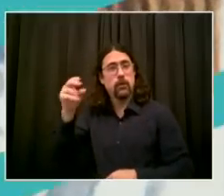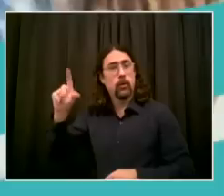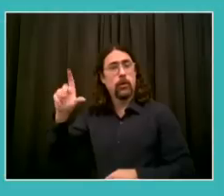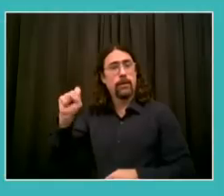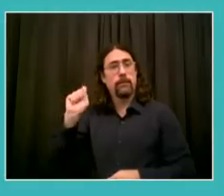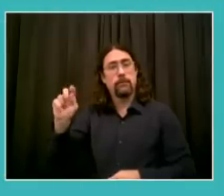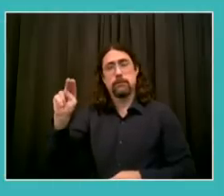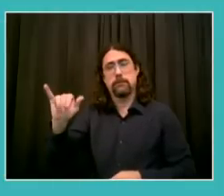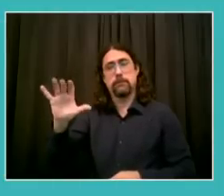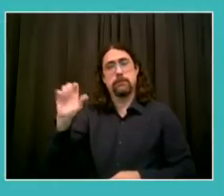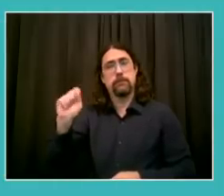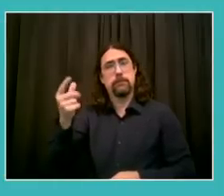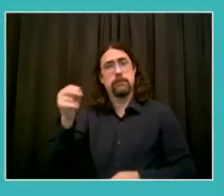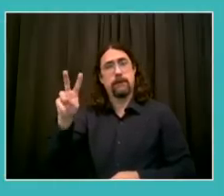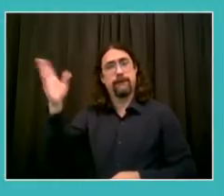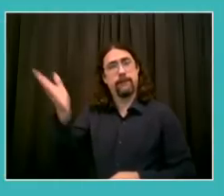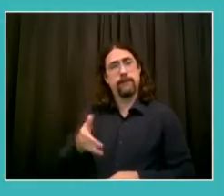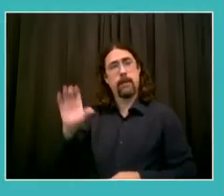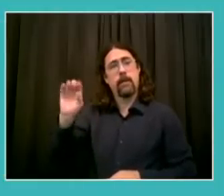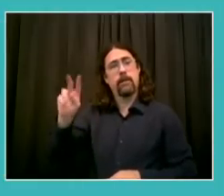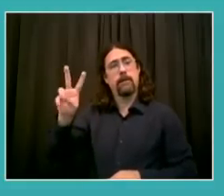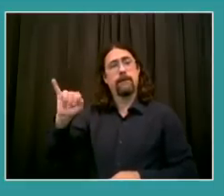schools.nyc.gov/COVID testing.